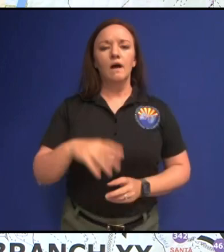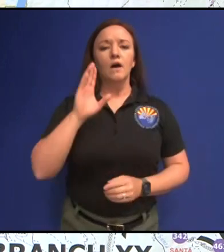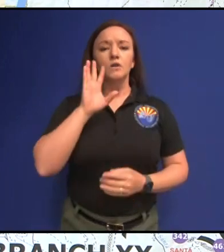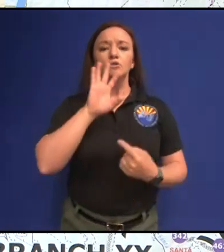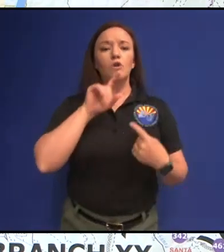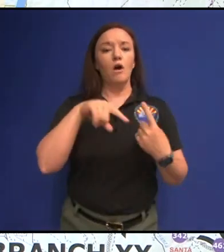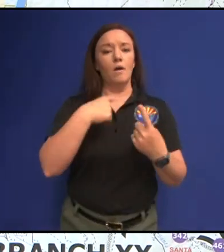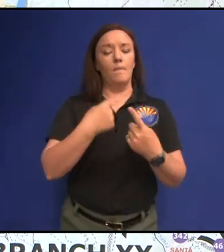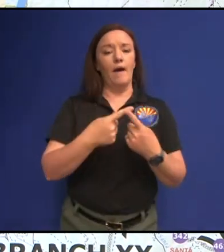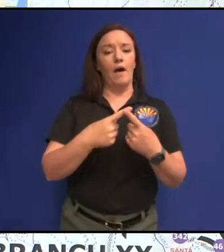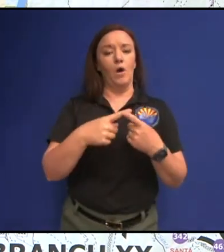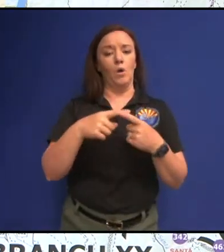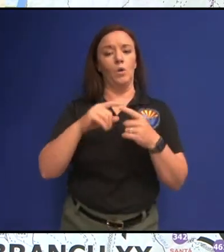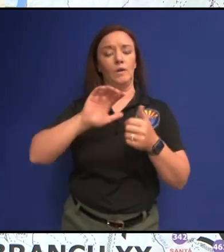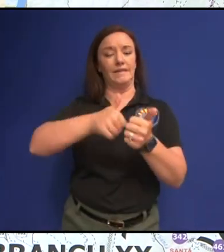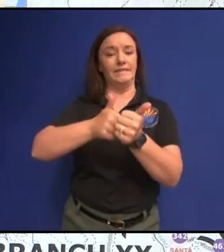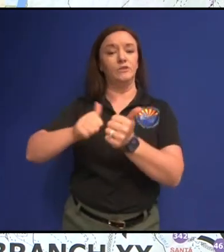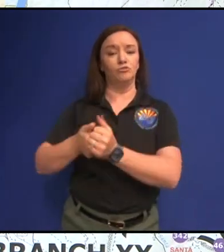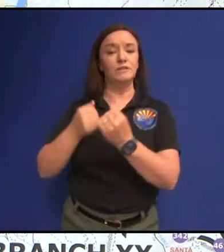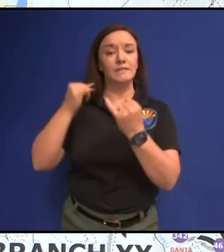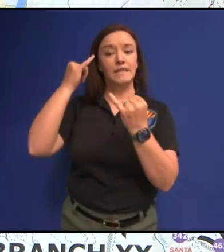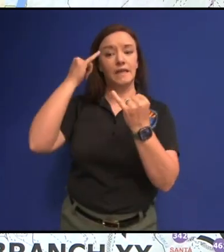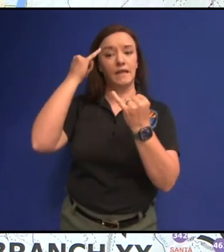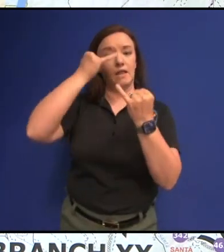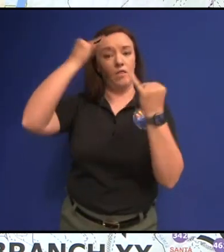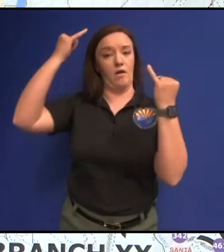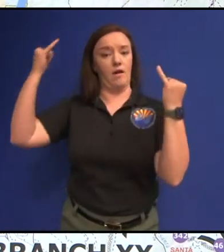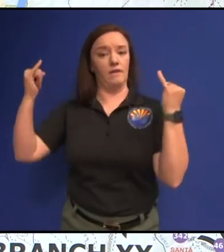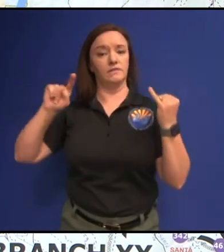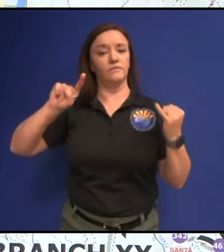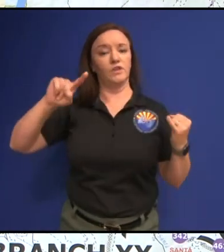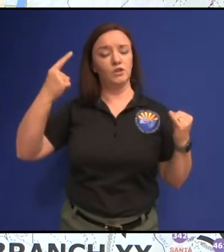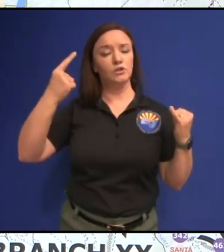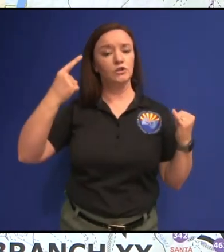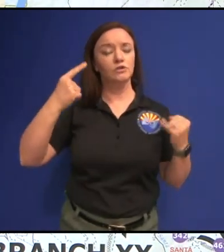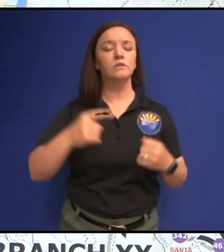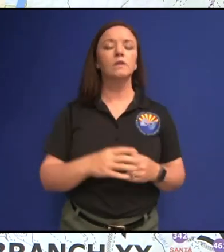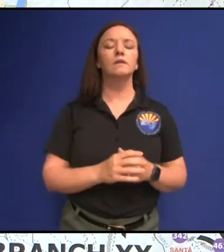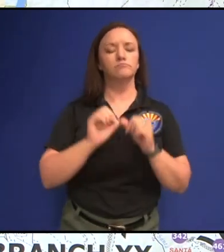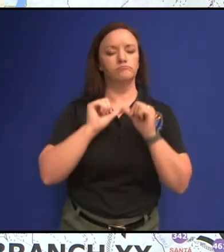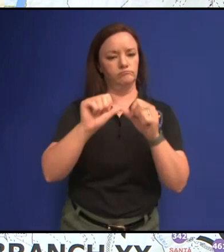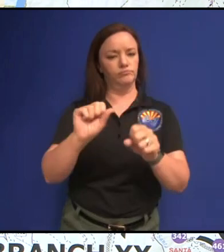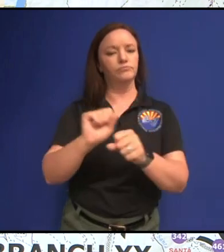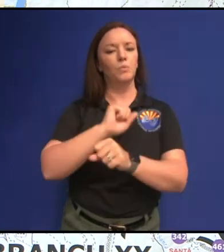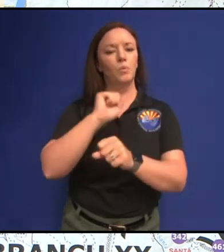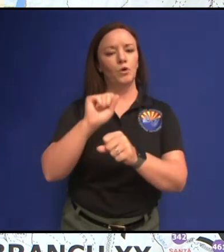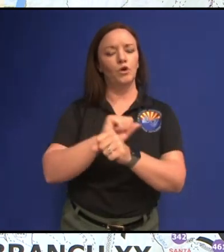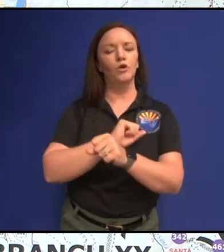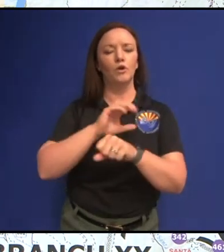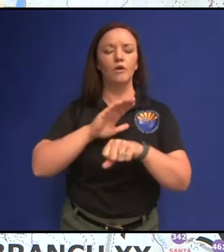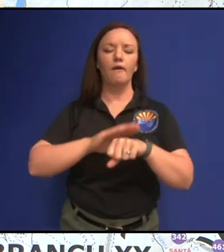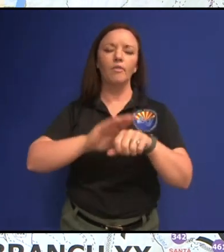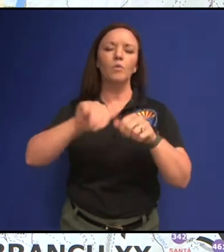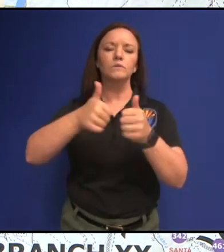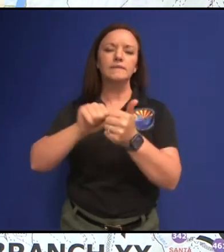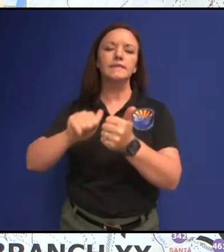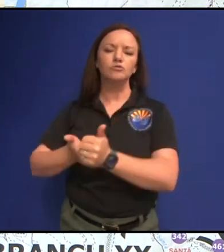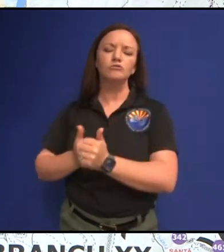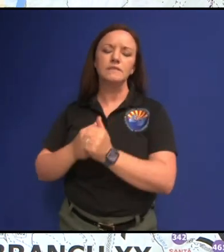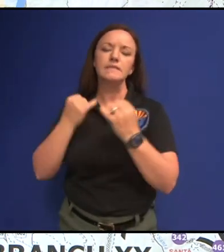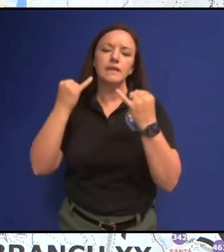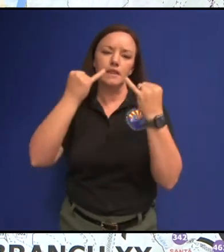efforts that are going on right now first. So work is continuing on those contingency lines,